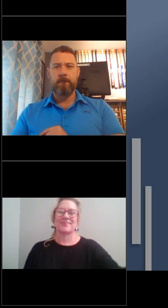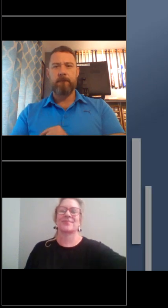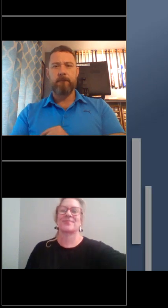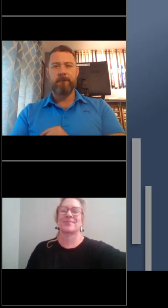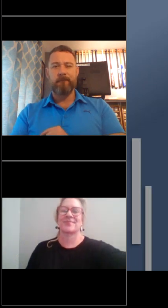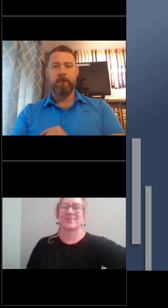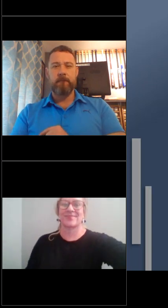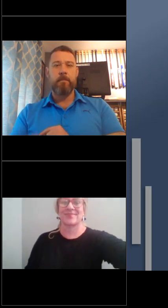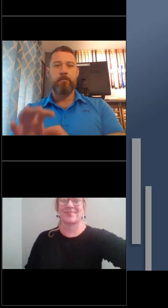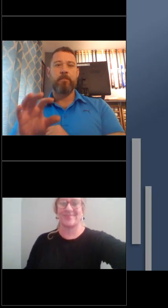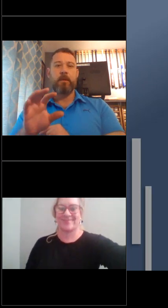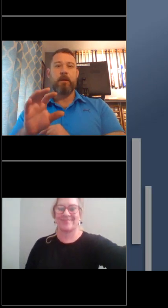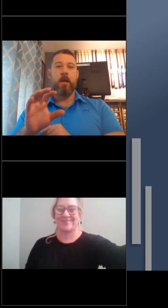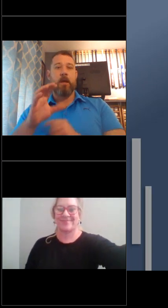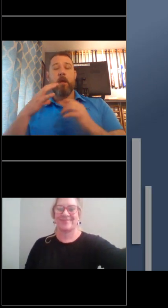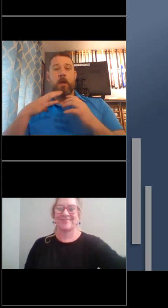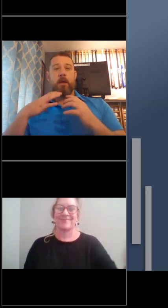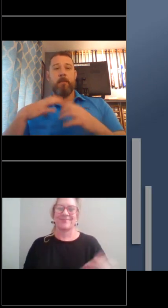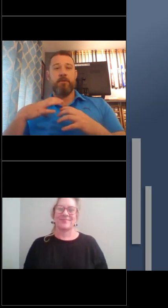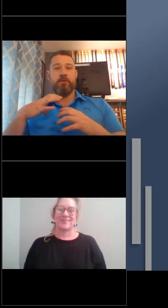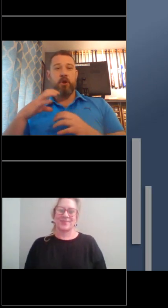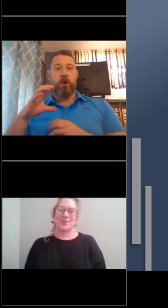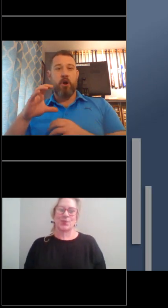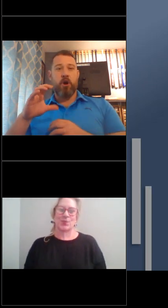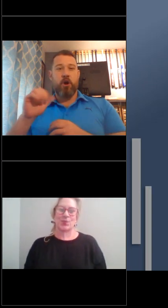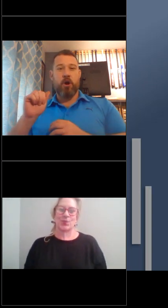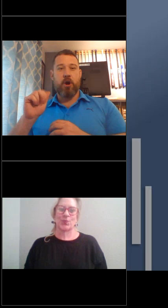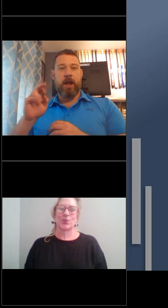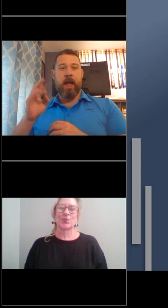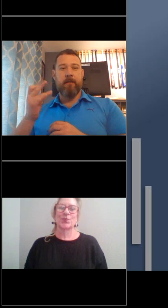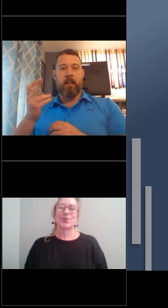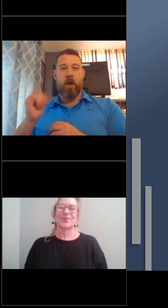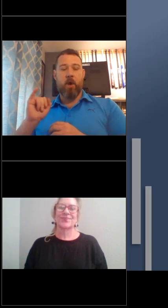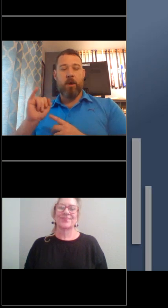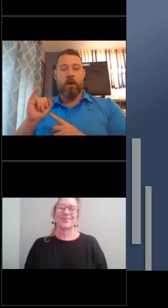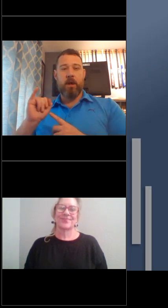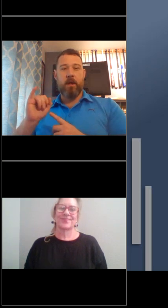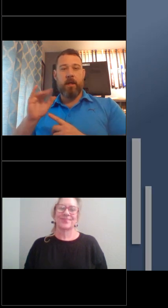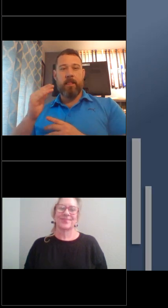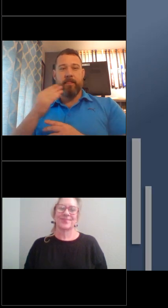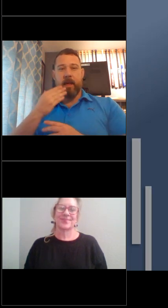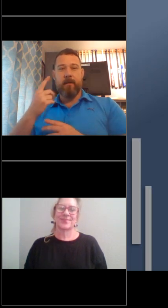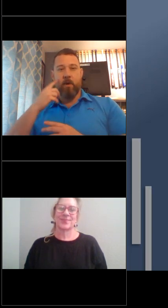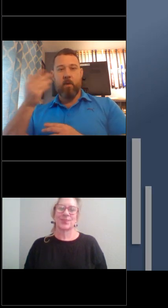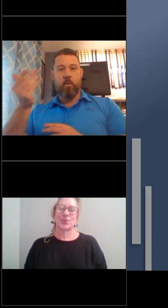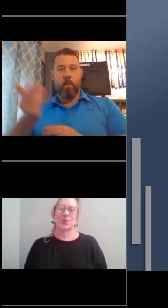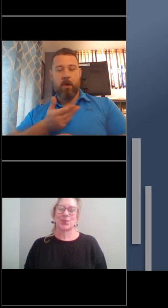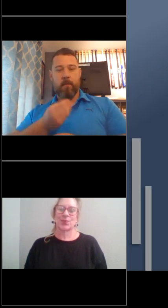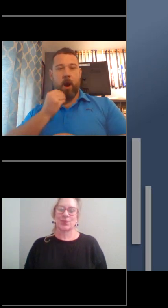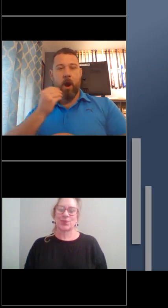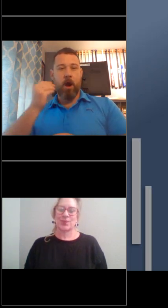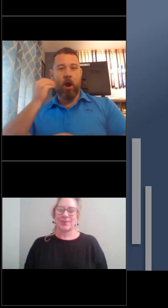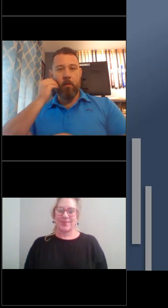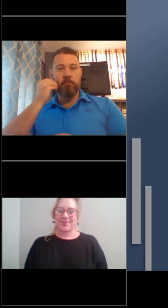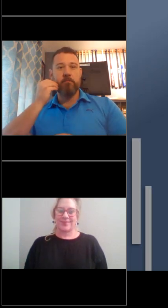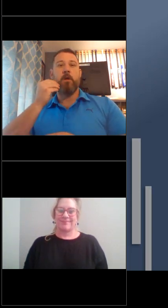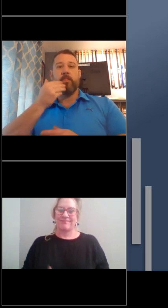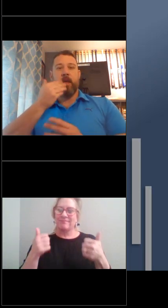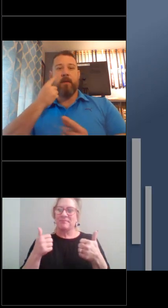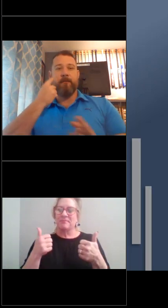Commissioner Tavallone. Thank you so much for welcoming us again into your home. We always love coming here, so thank you so